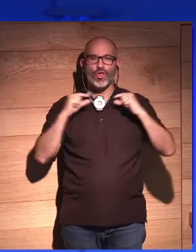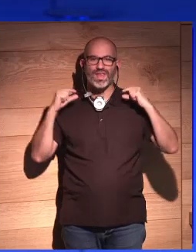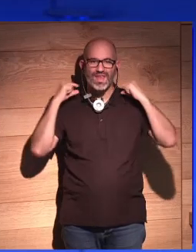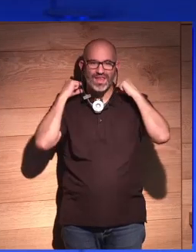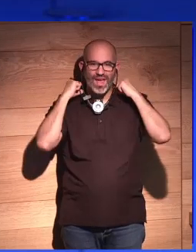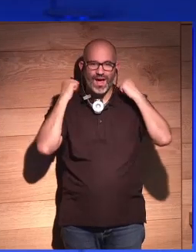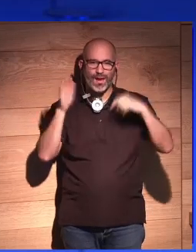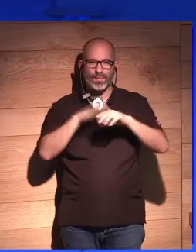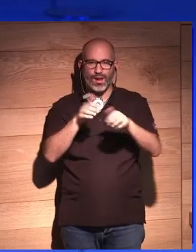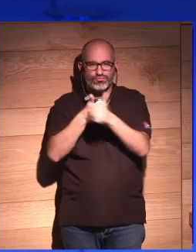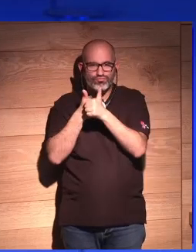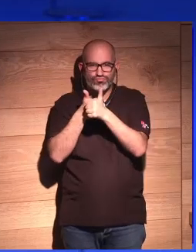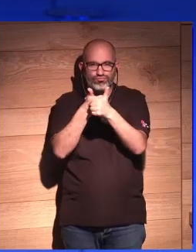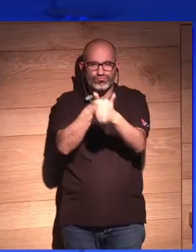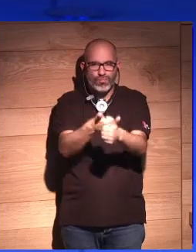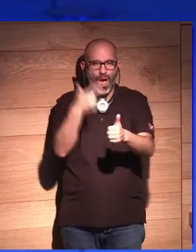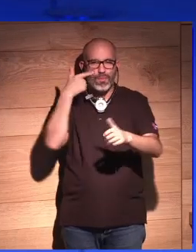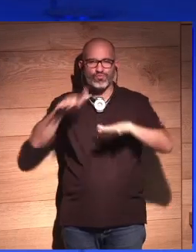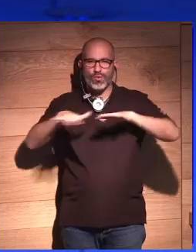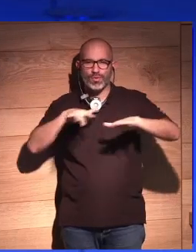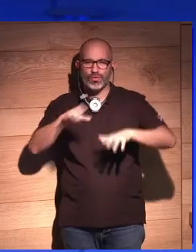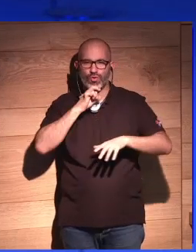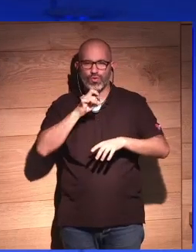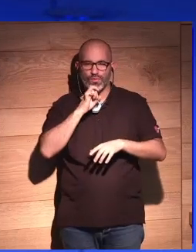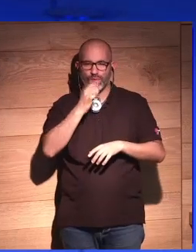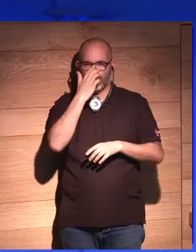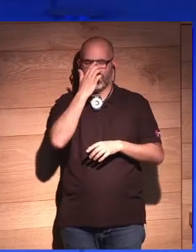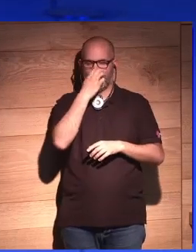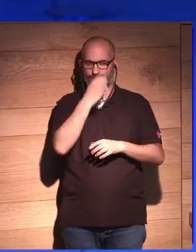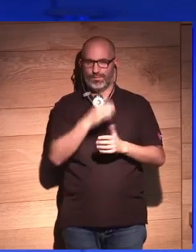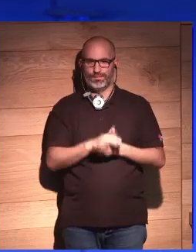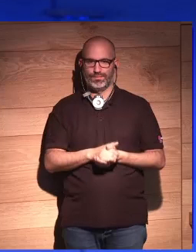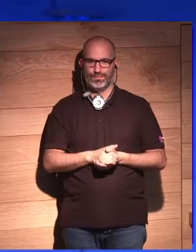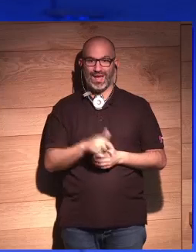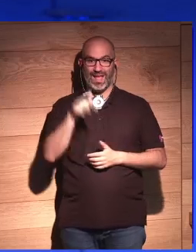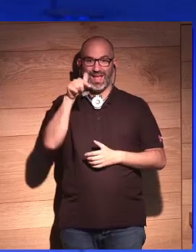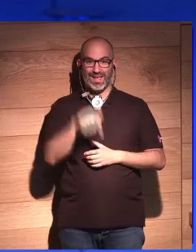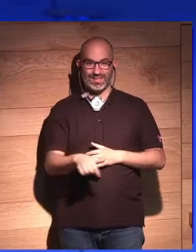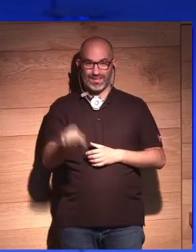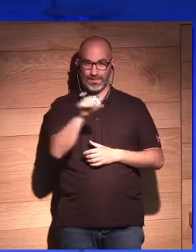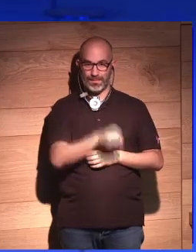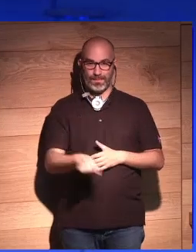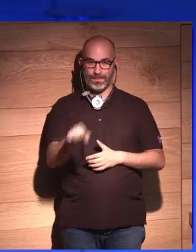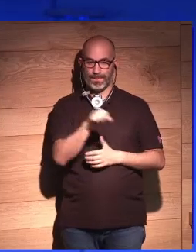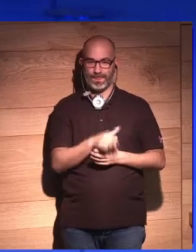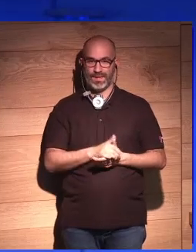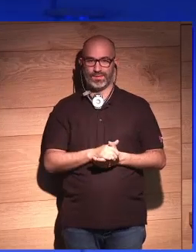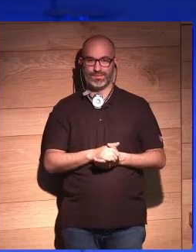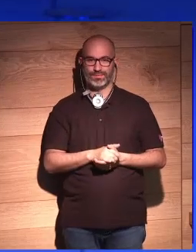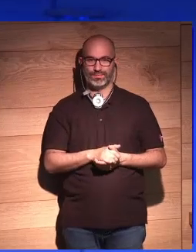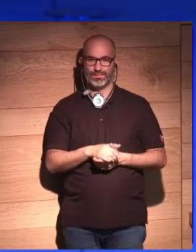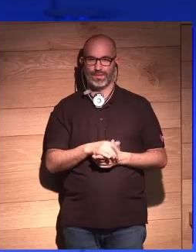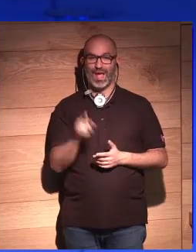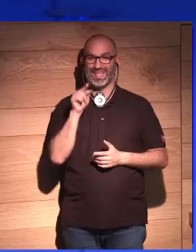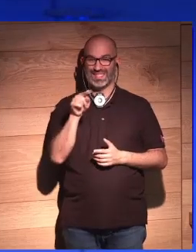2011 was also the year that I paid a visit to a journalist, a woman journalist. Her name was Nani de la Peña, and she was doing